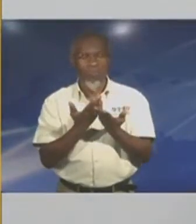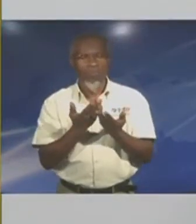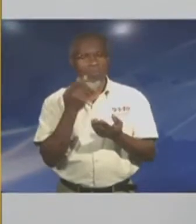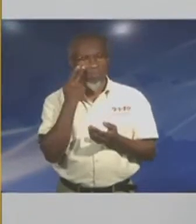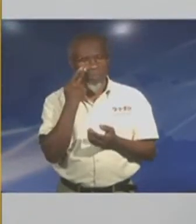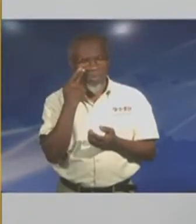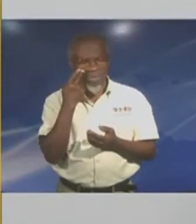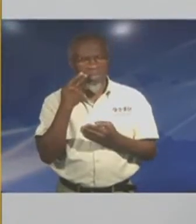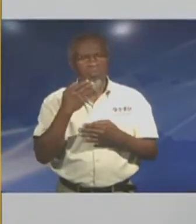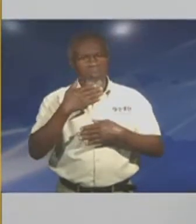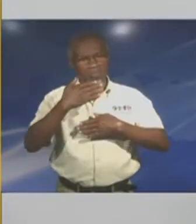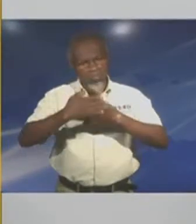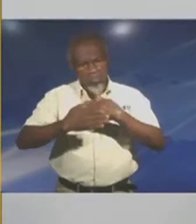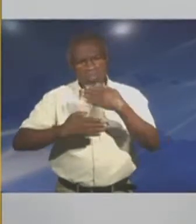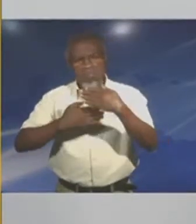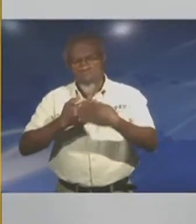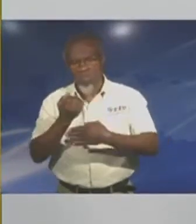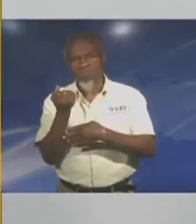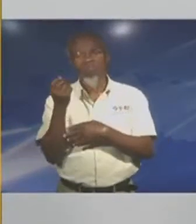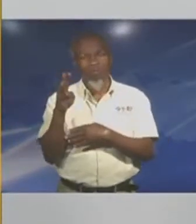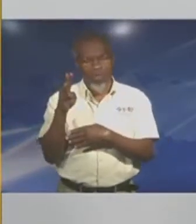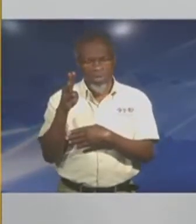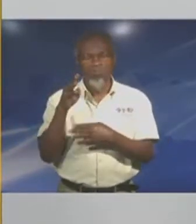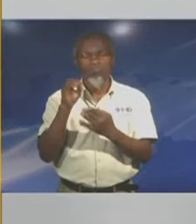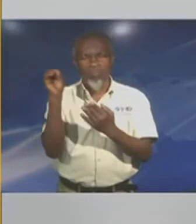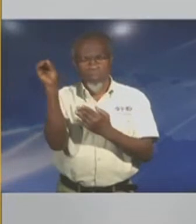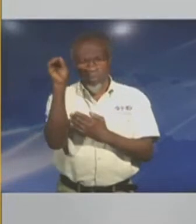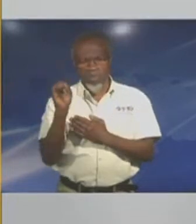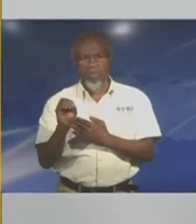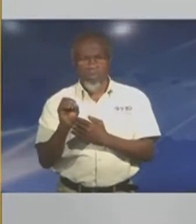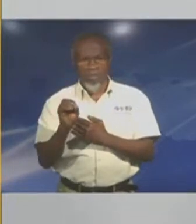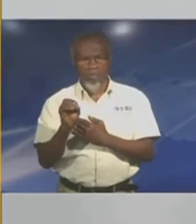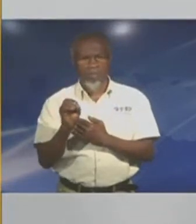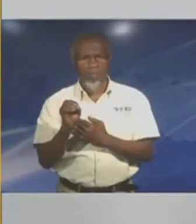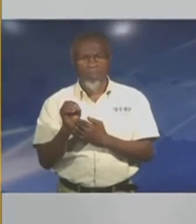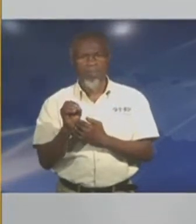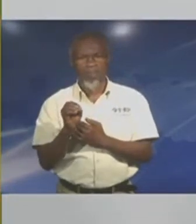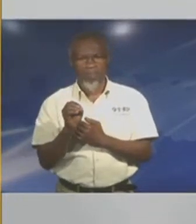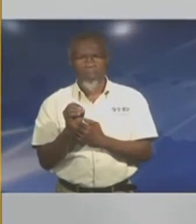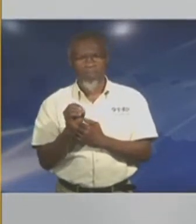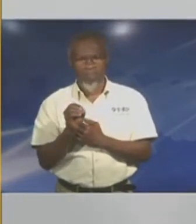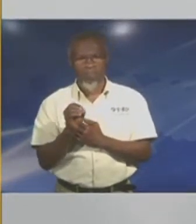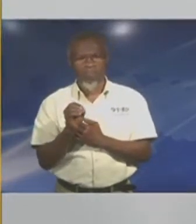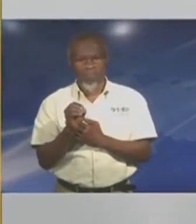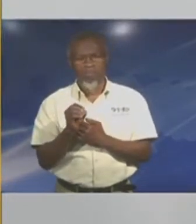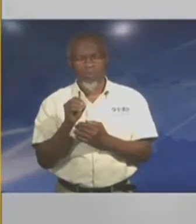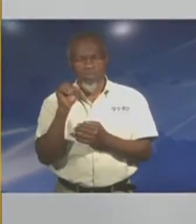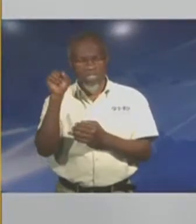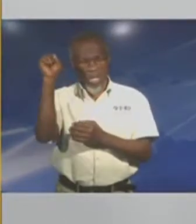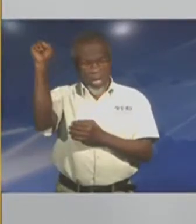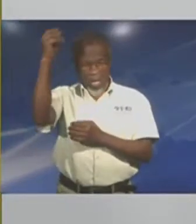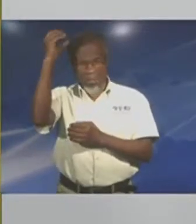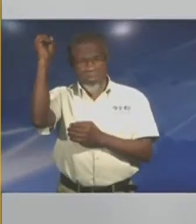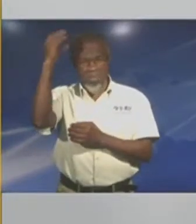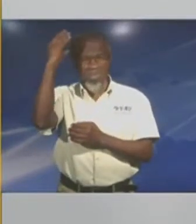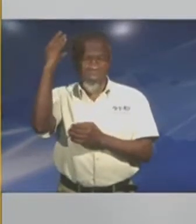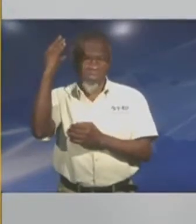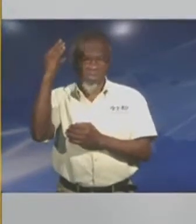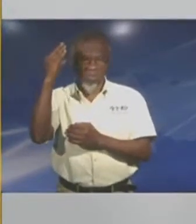of 14%. That means 14% of our total ambulance fleet over the past 7